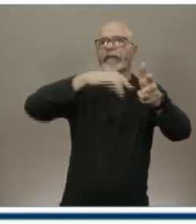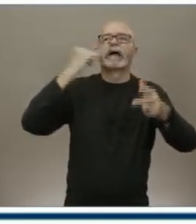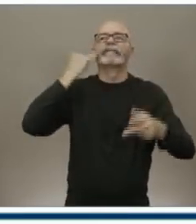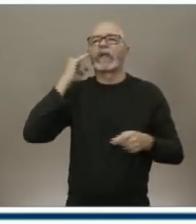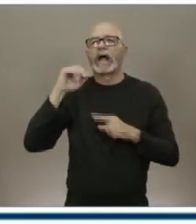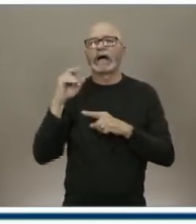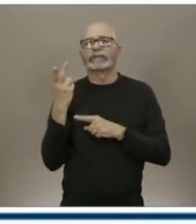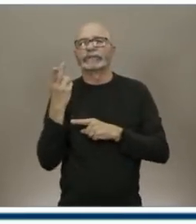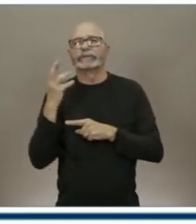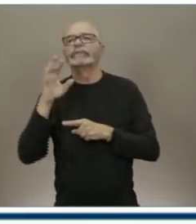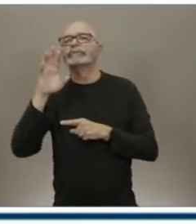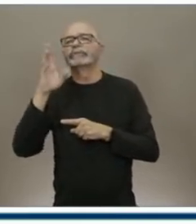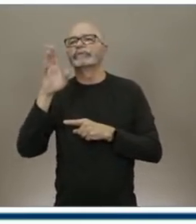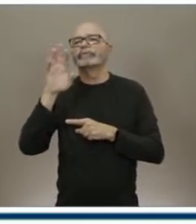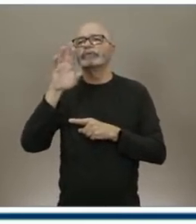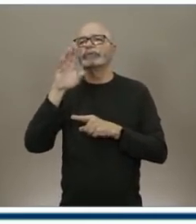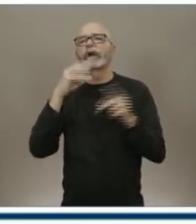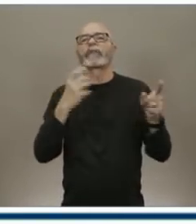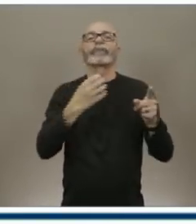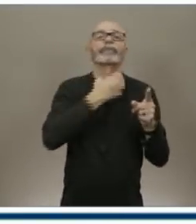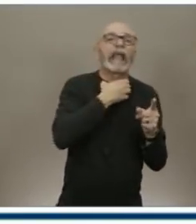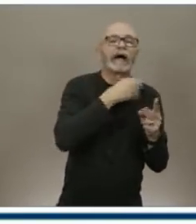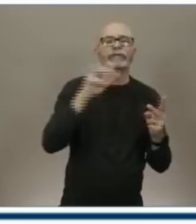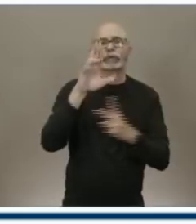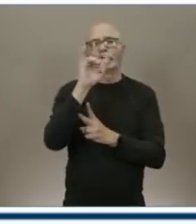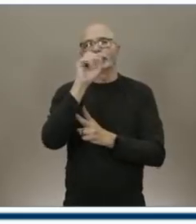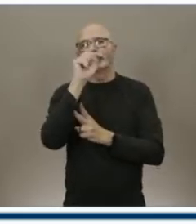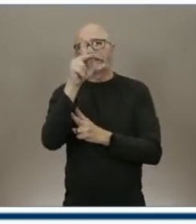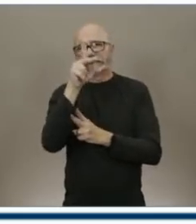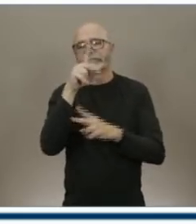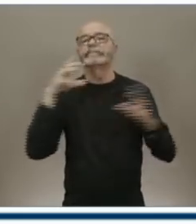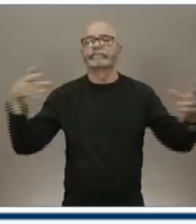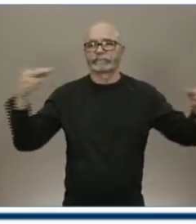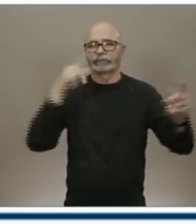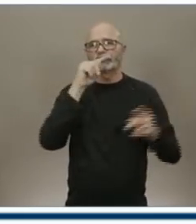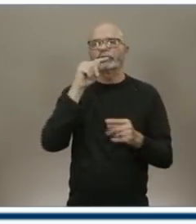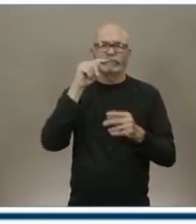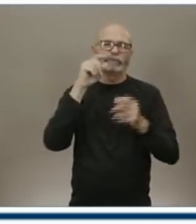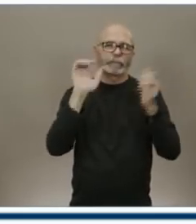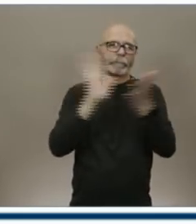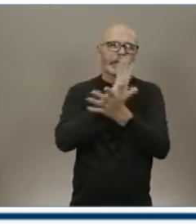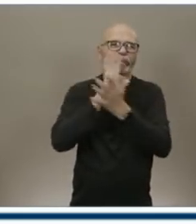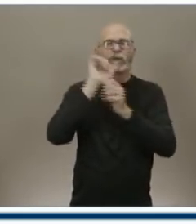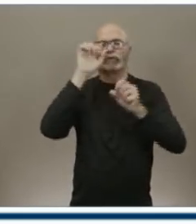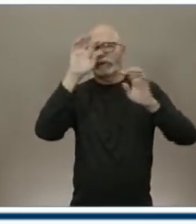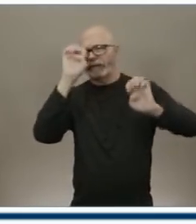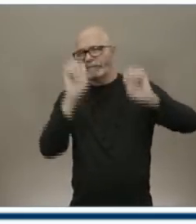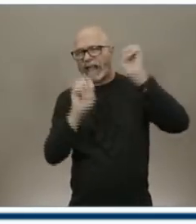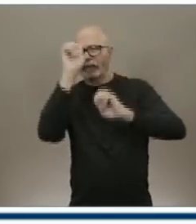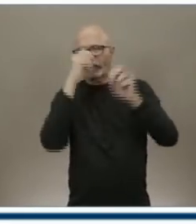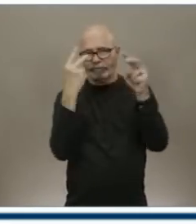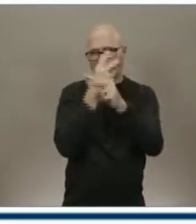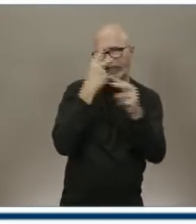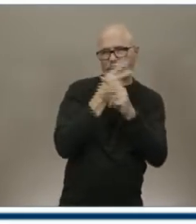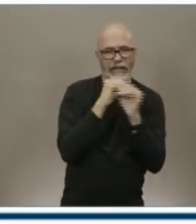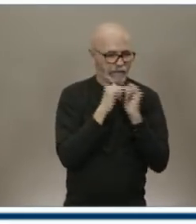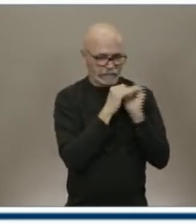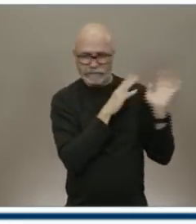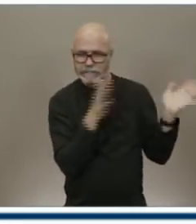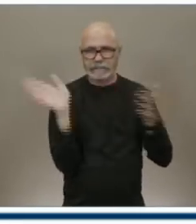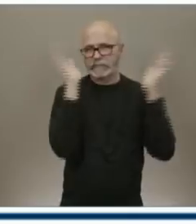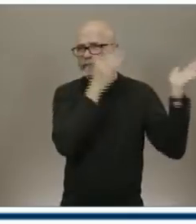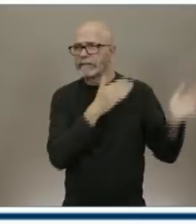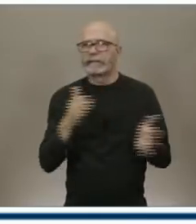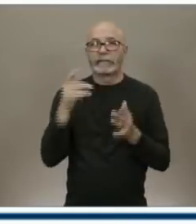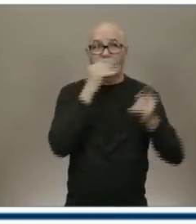that work now. This is their area of expertise, and we've engaged them to do that around the supply chain